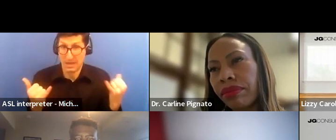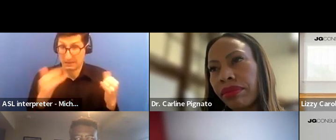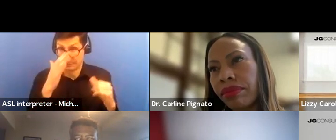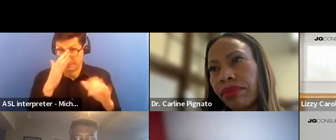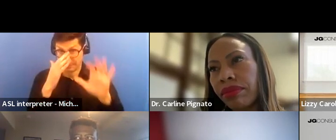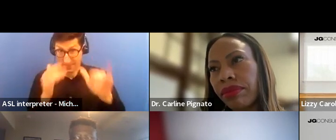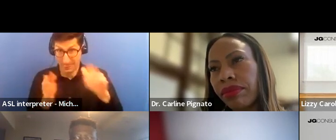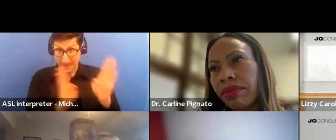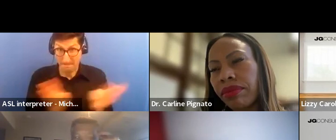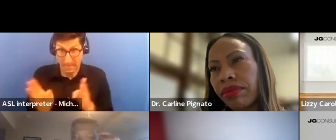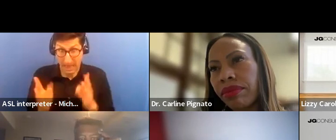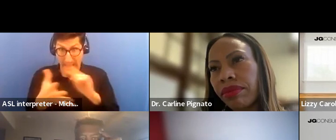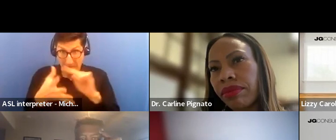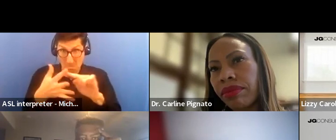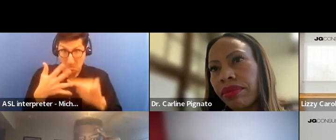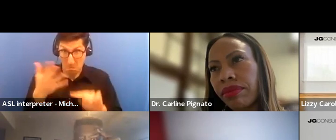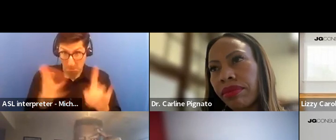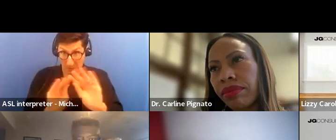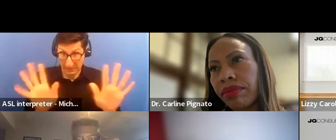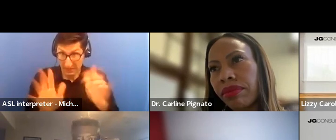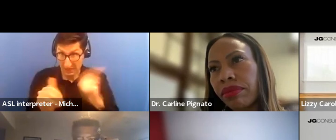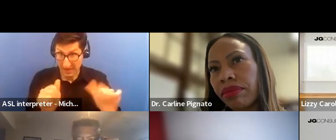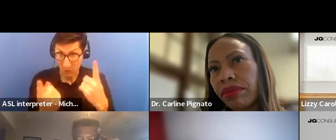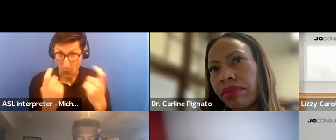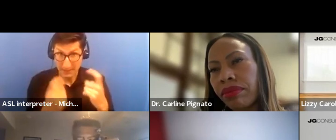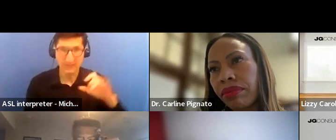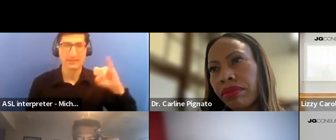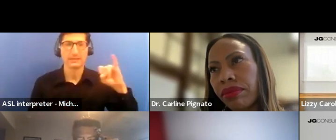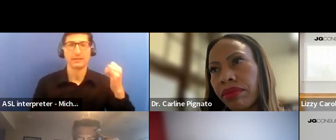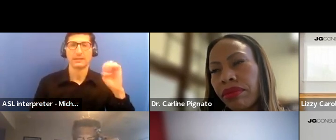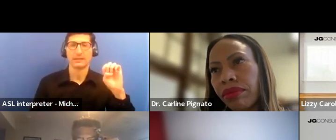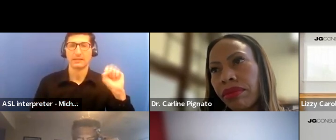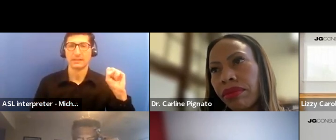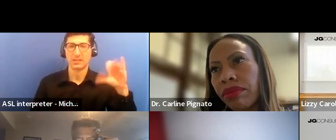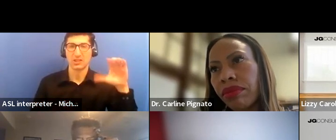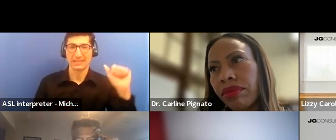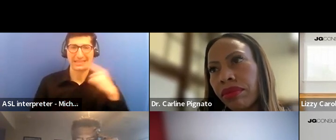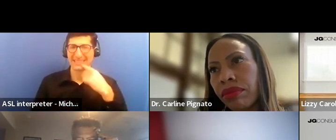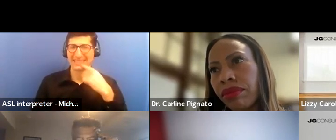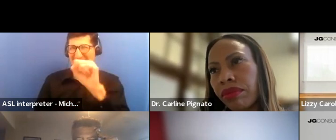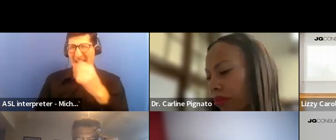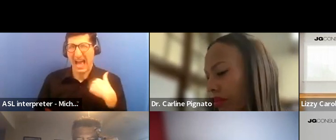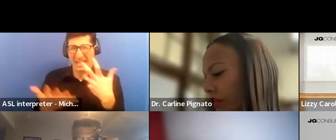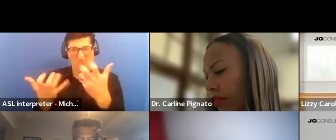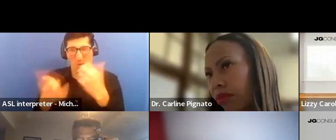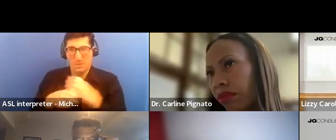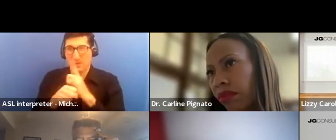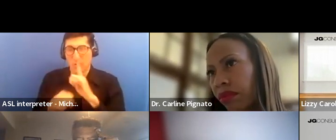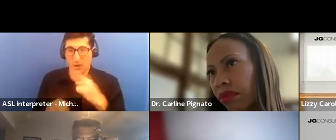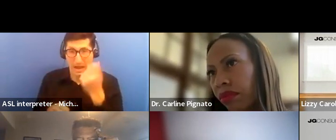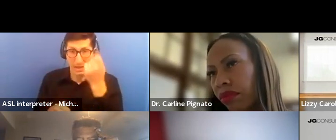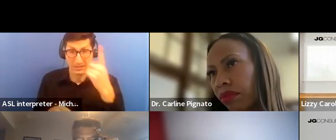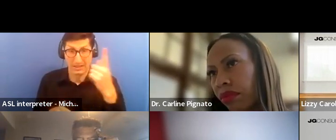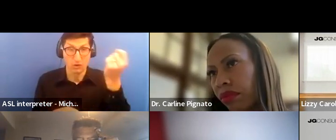trajectory? Jessica, you have your hand up. Yeah, I'm so sorry. I just want to make sure that's right. So we were holding the